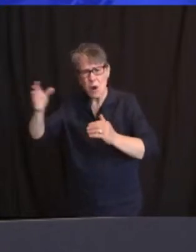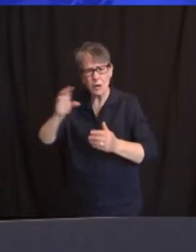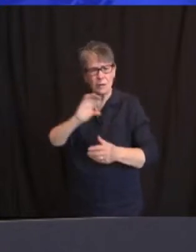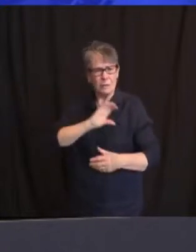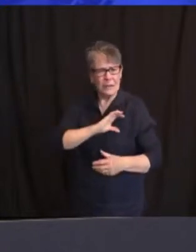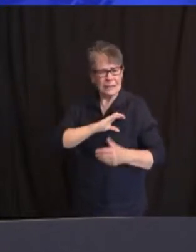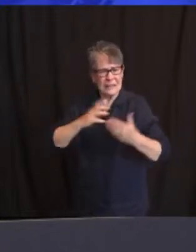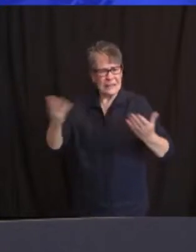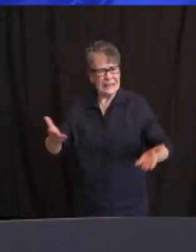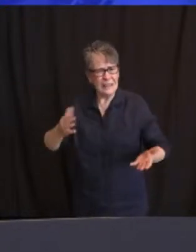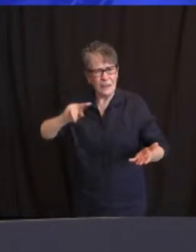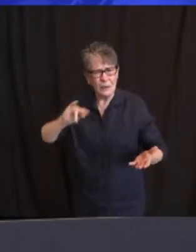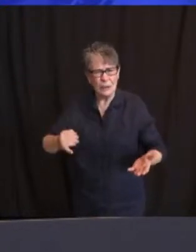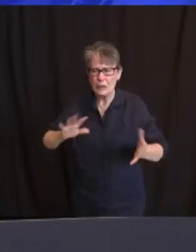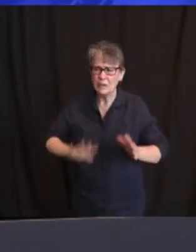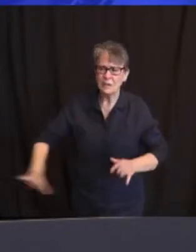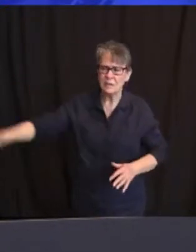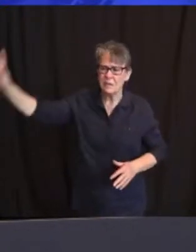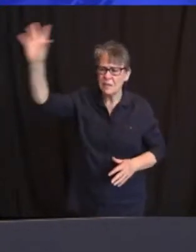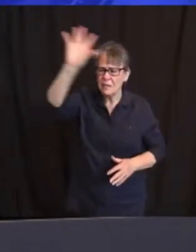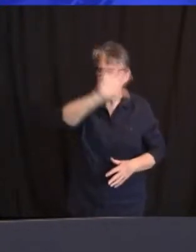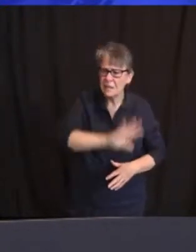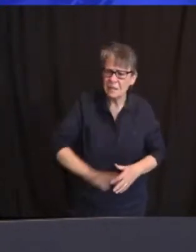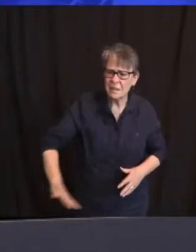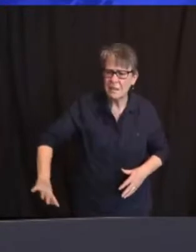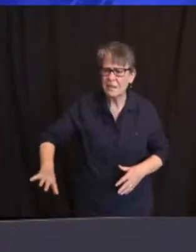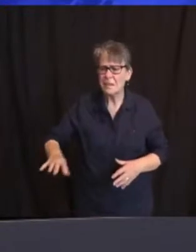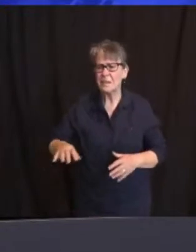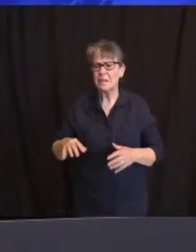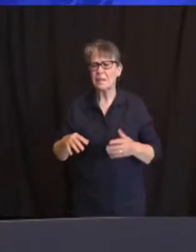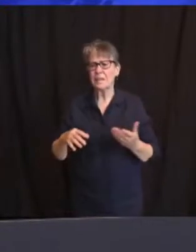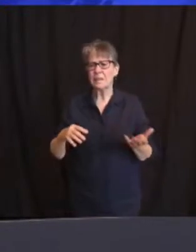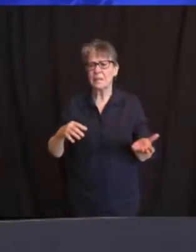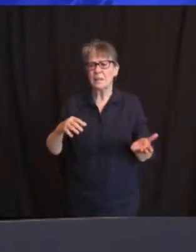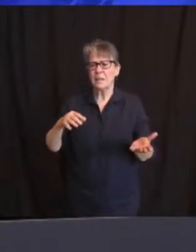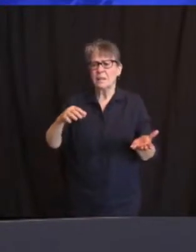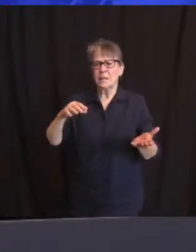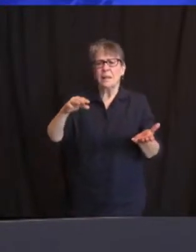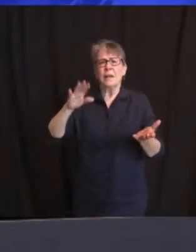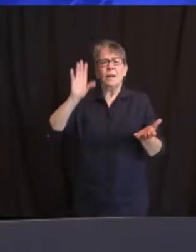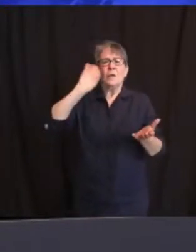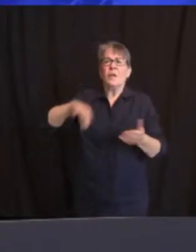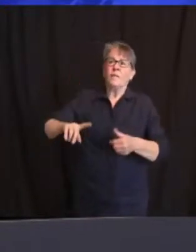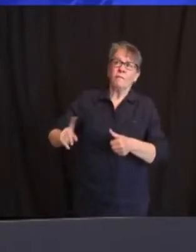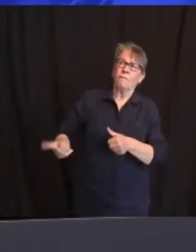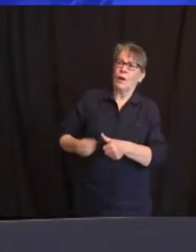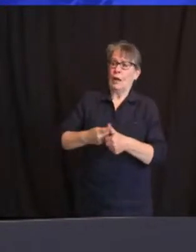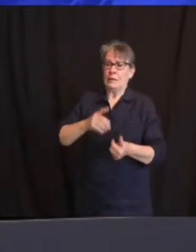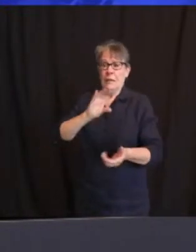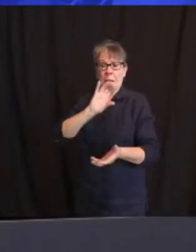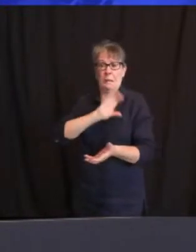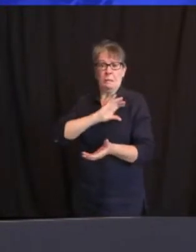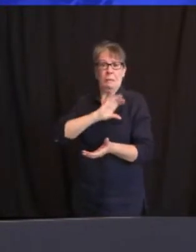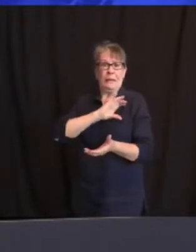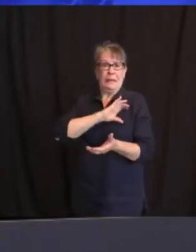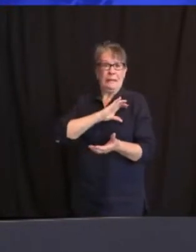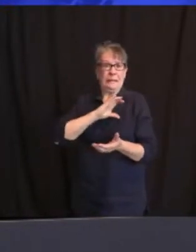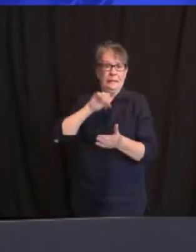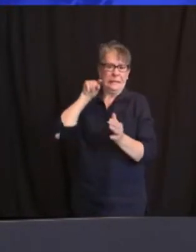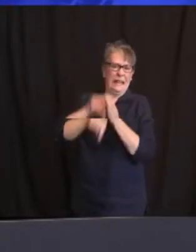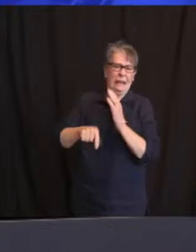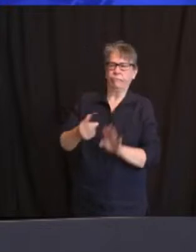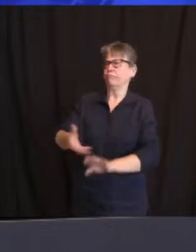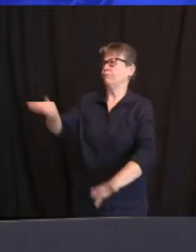arrest somebody on a trespassing warrant, up to and including all of those others that have made the ultimate sacrifice. And tonight we